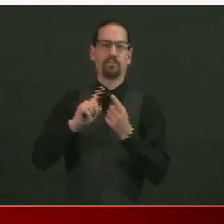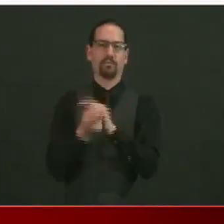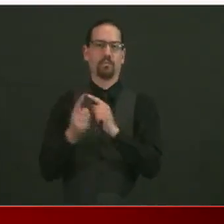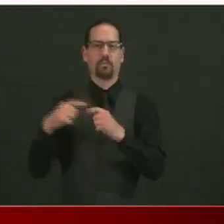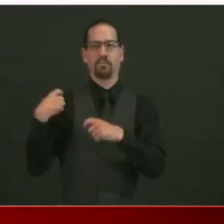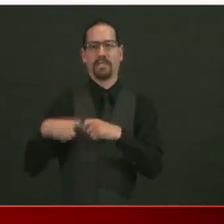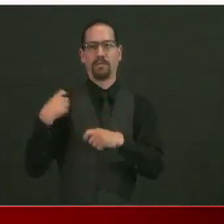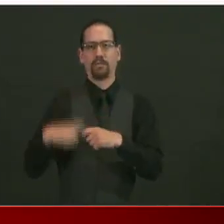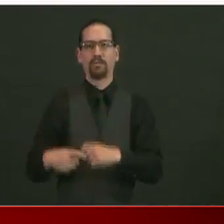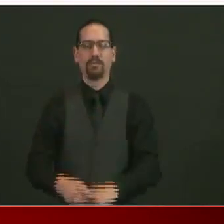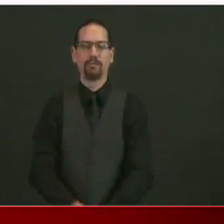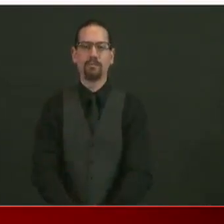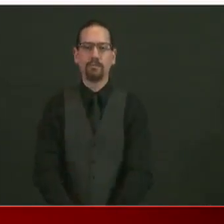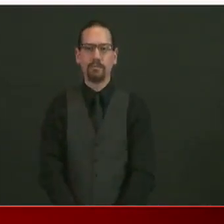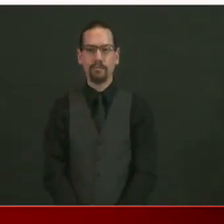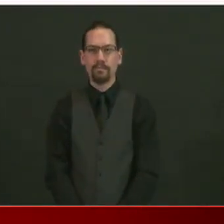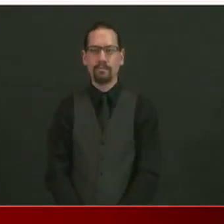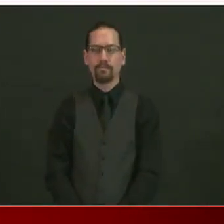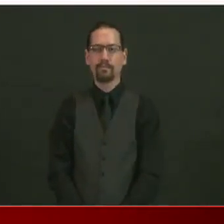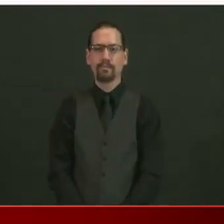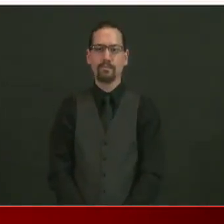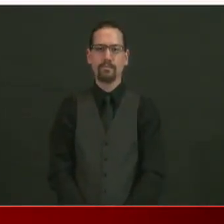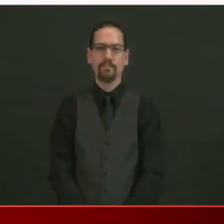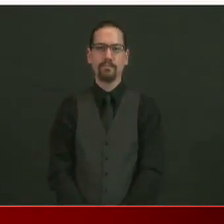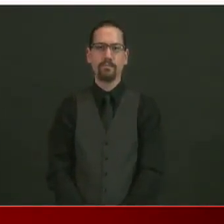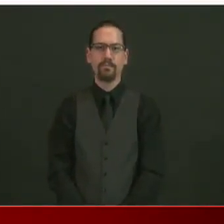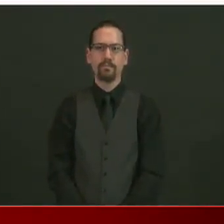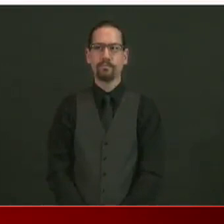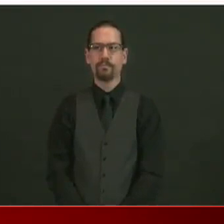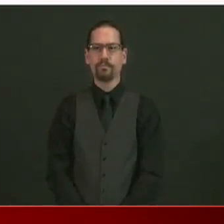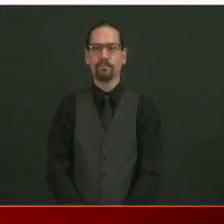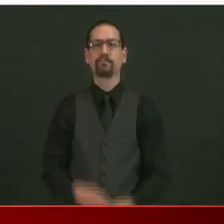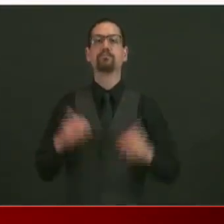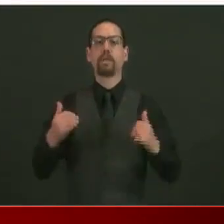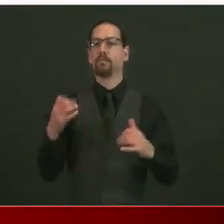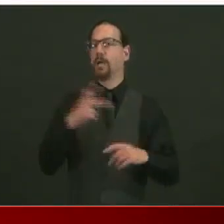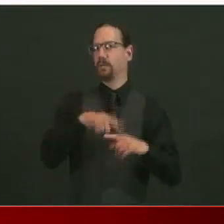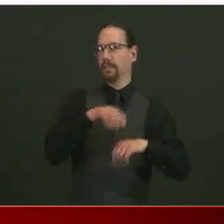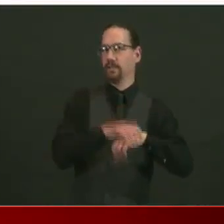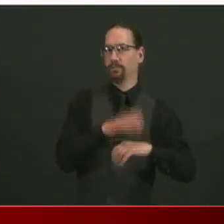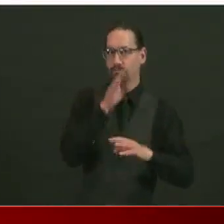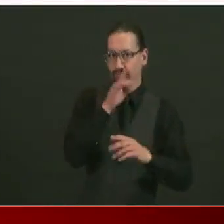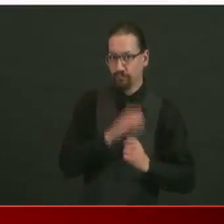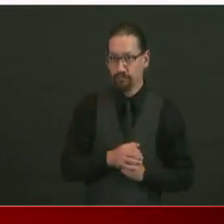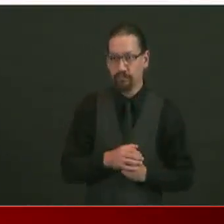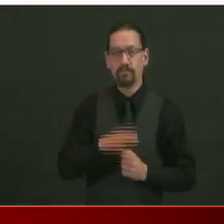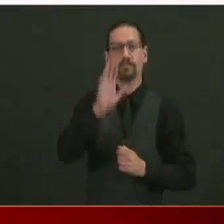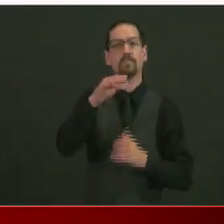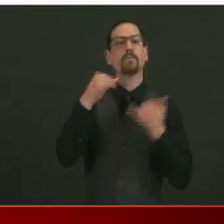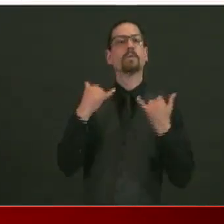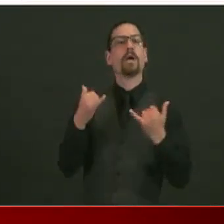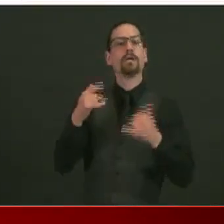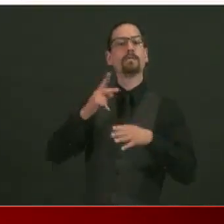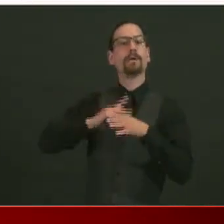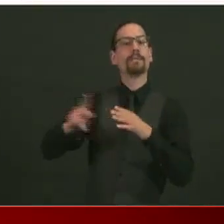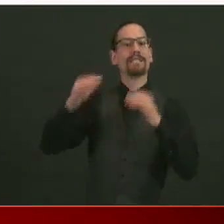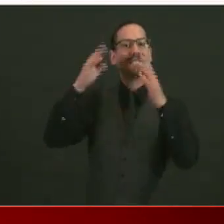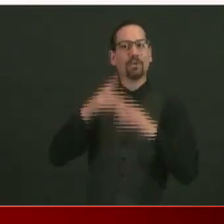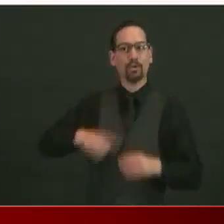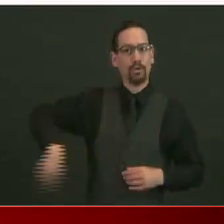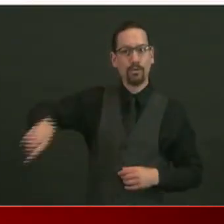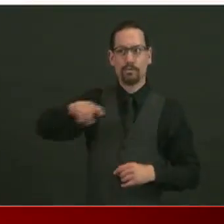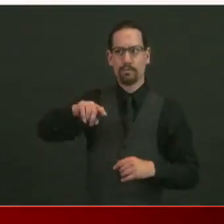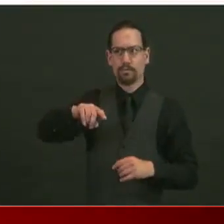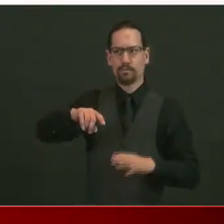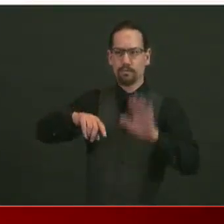en el calendario para ya eso mismo. So here are professional development days for teachers. But wait, that does not mean